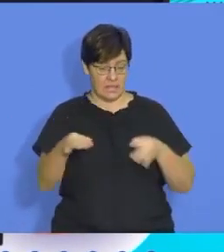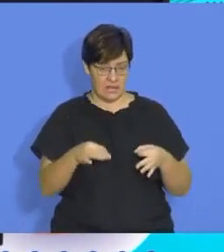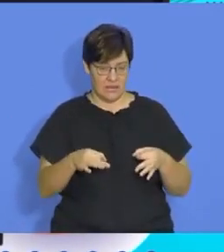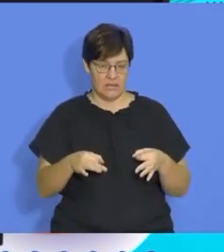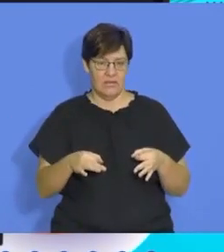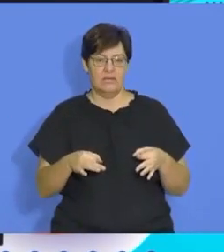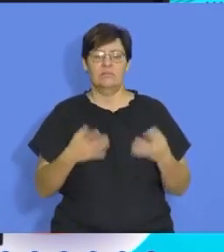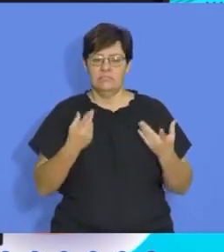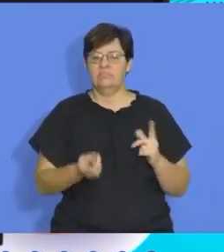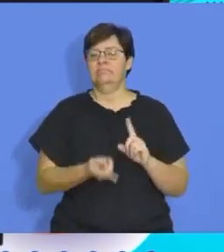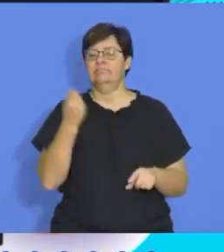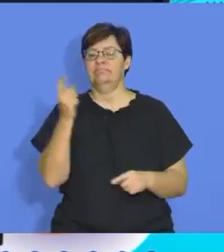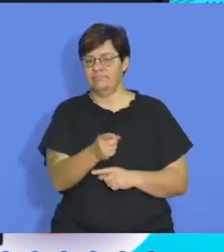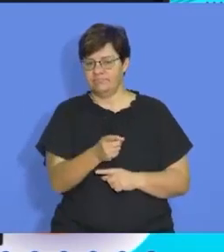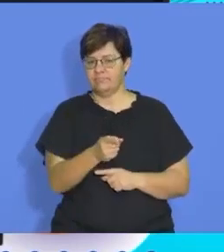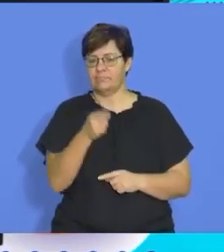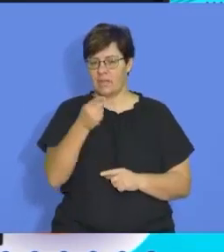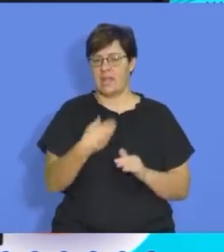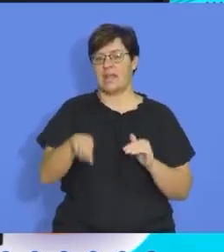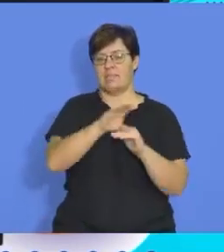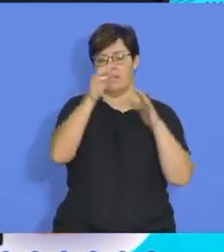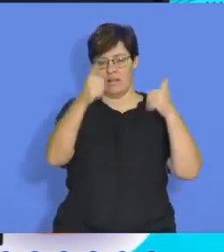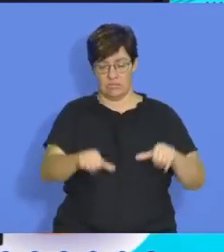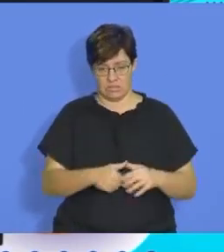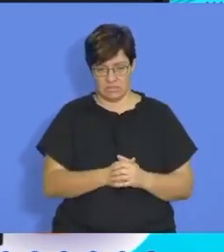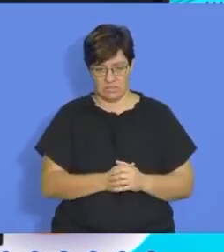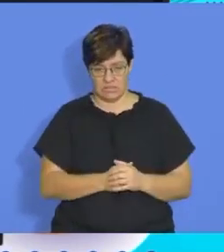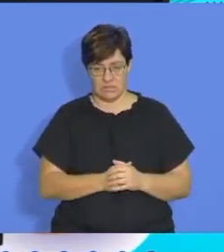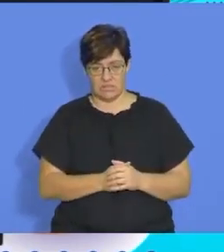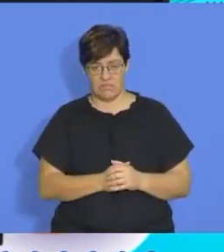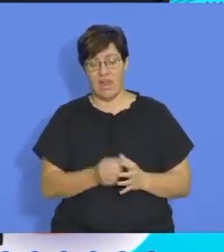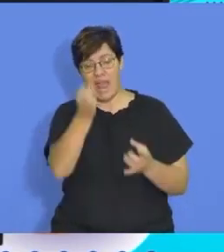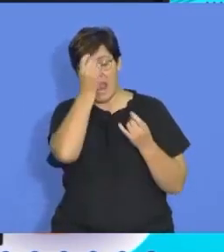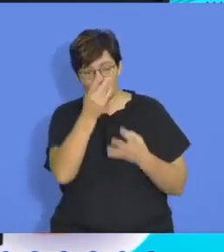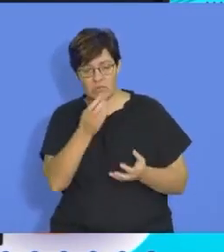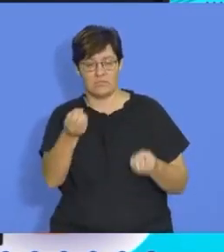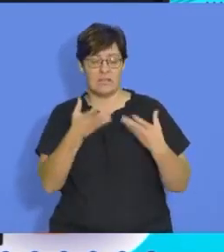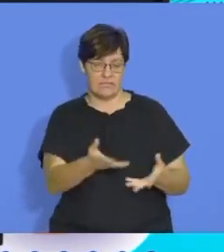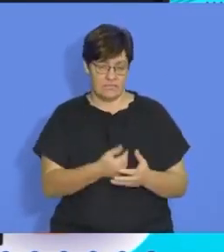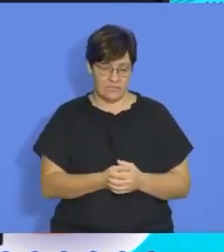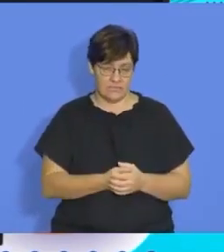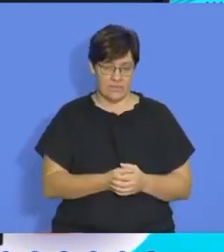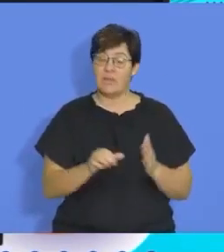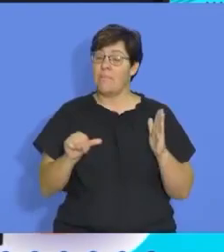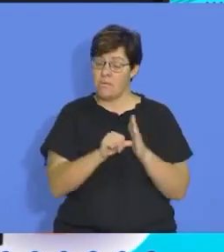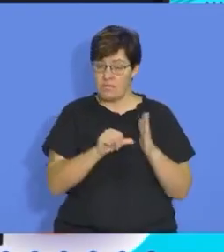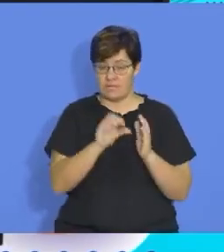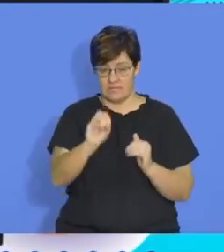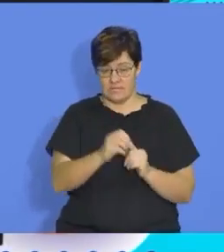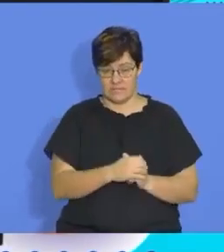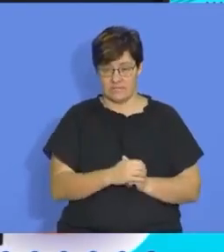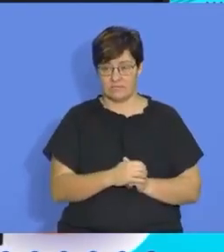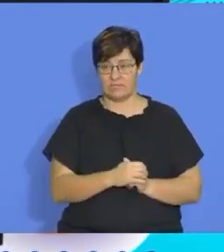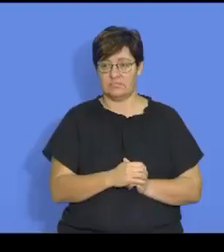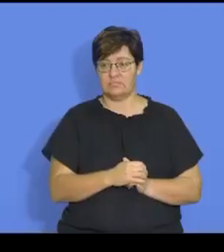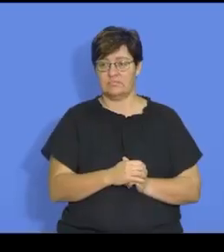explanation rather, has to come from that capital account, from the information given. Very, very important. So